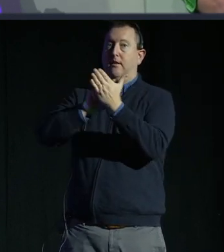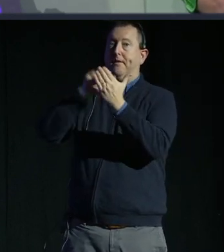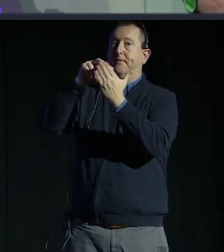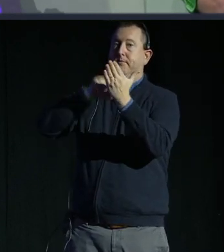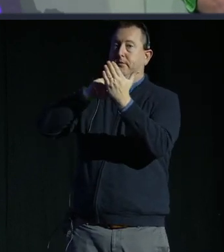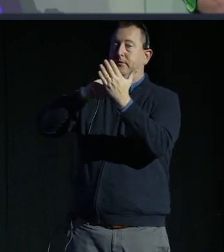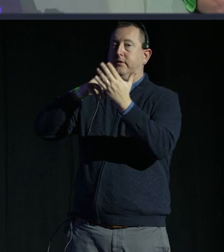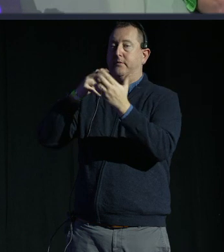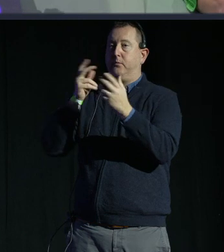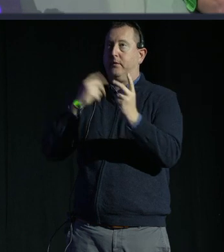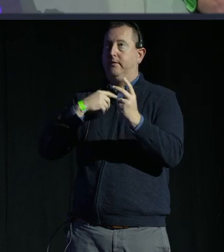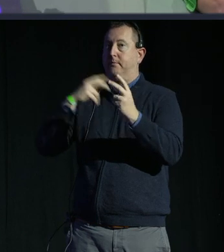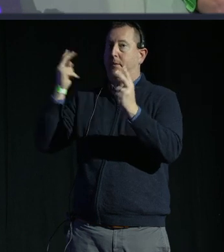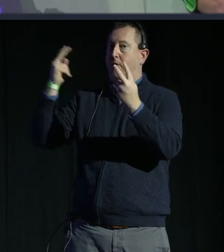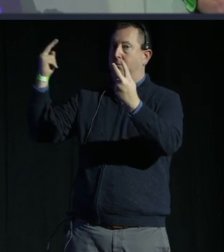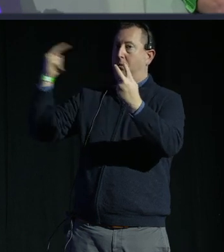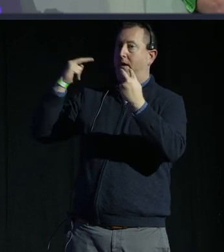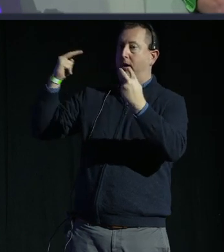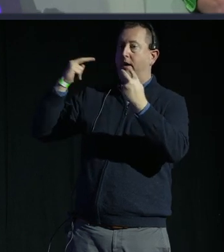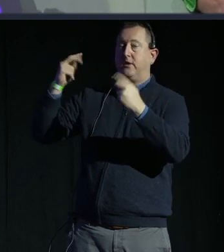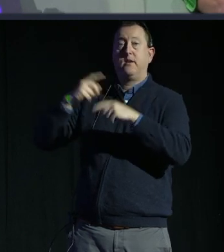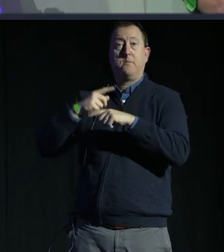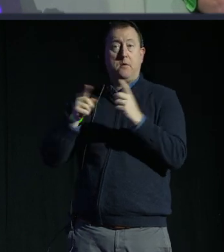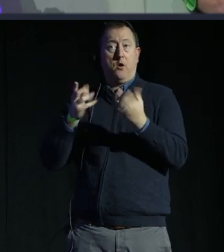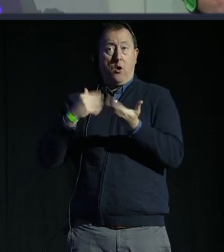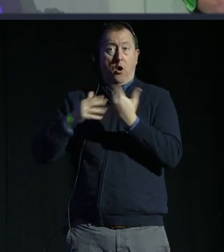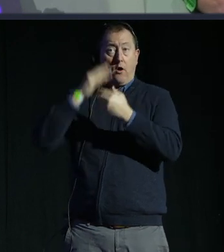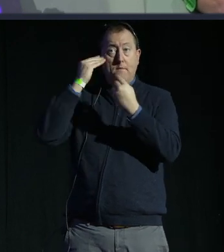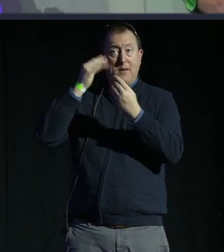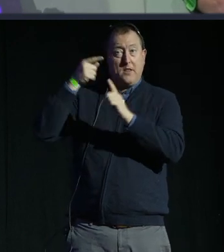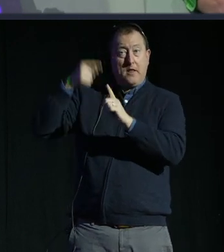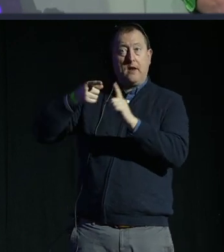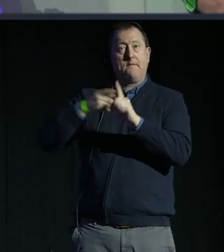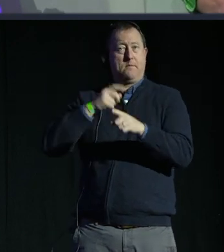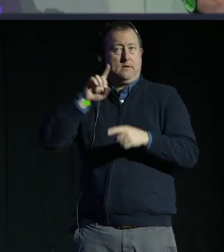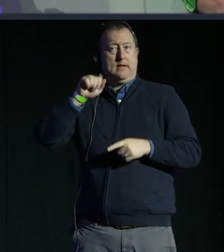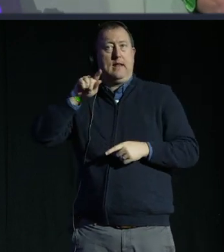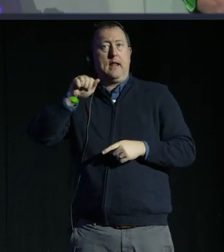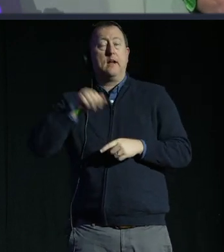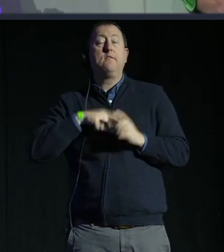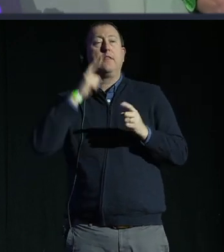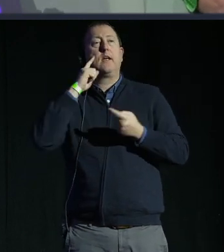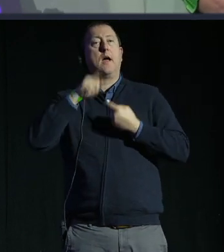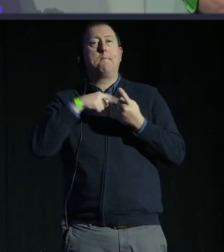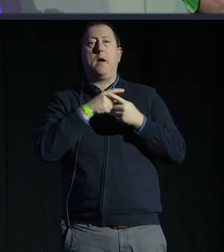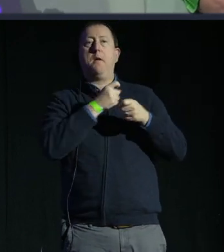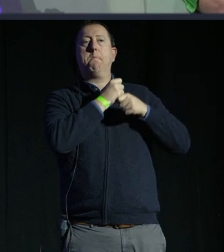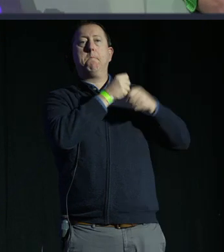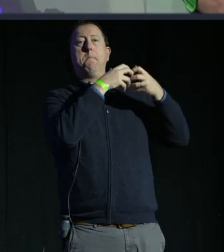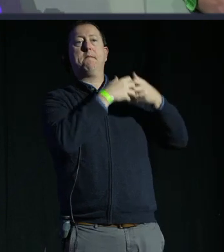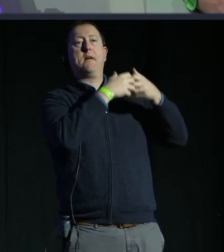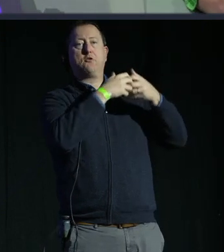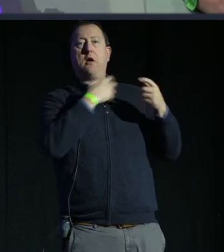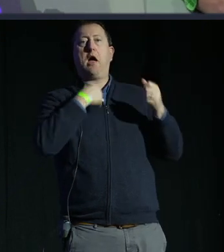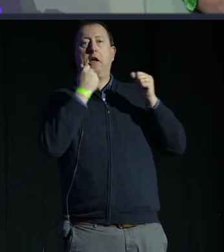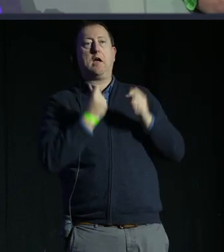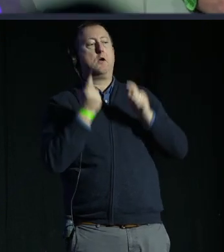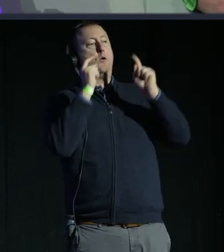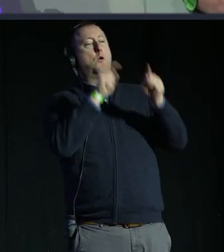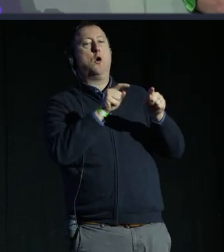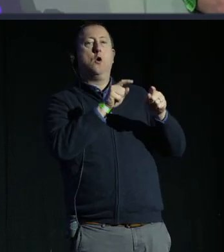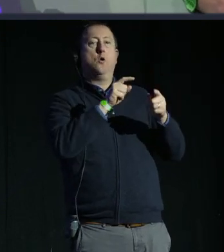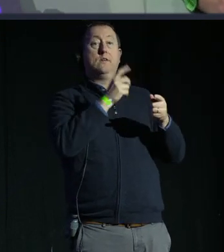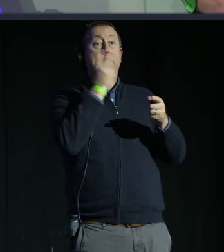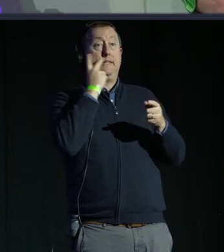but with a supply chain that's completely driven by data. If you think about manufacturing, I can go to the shop floor and watch a